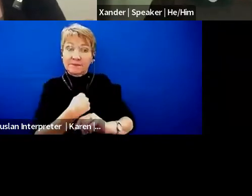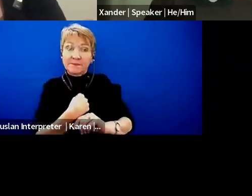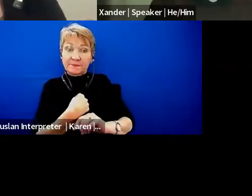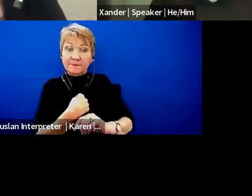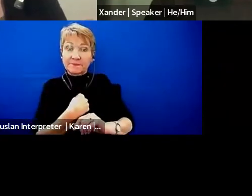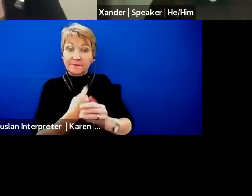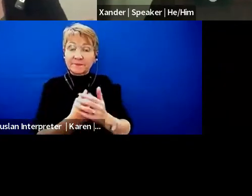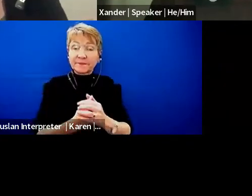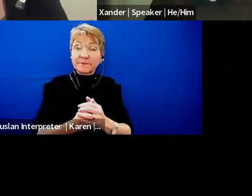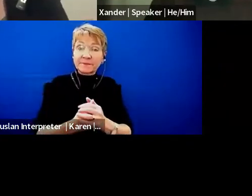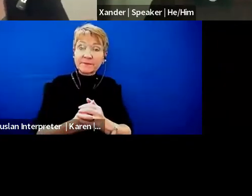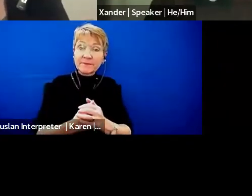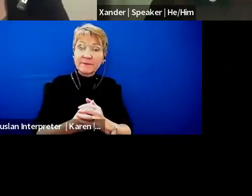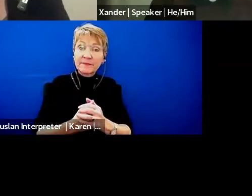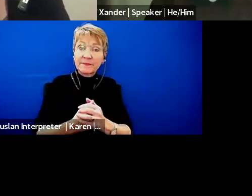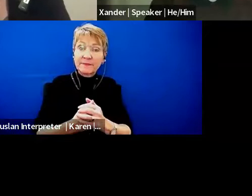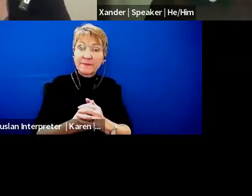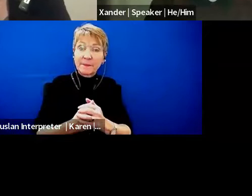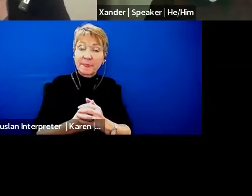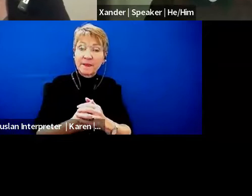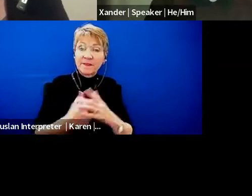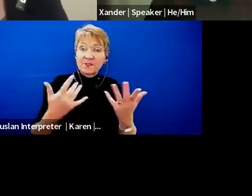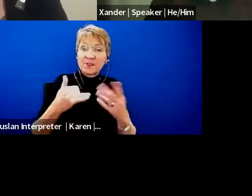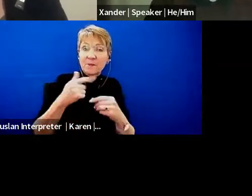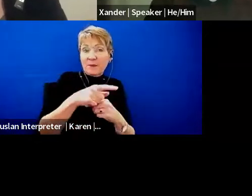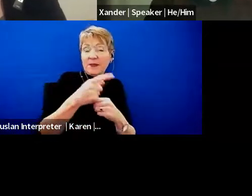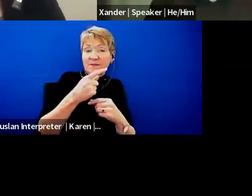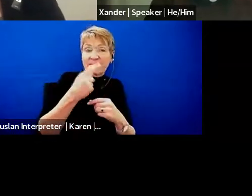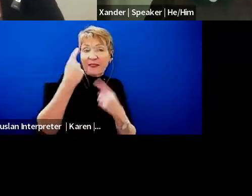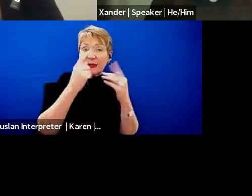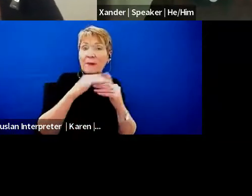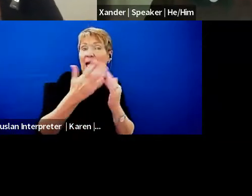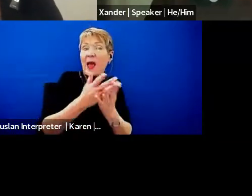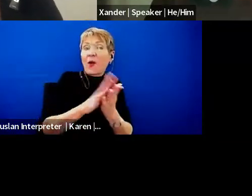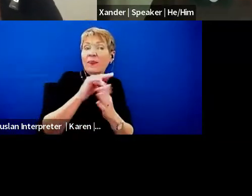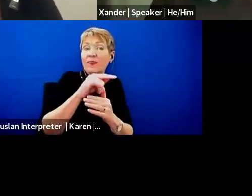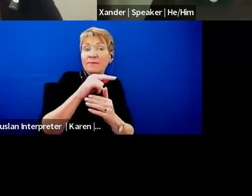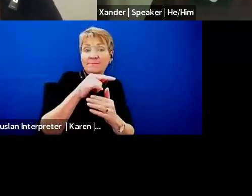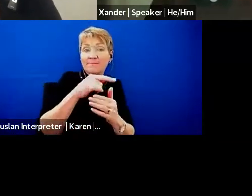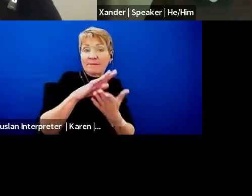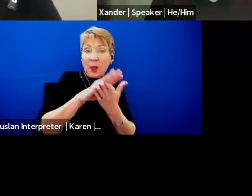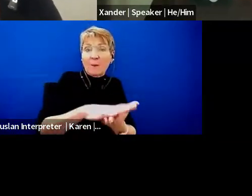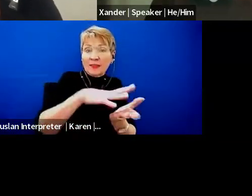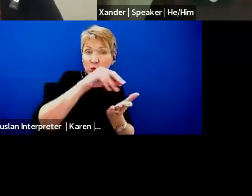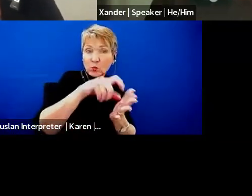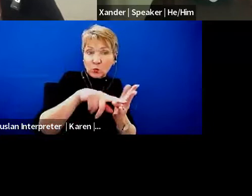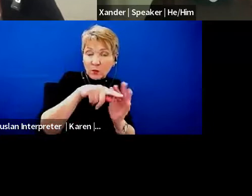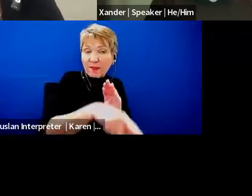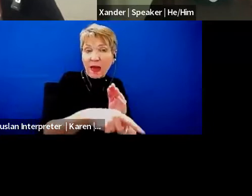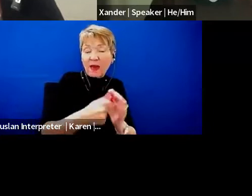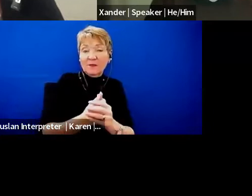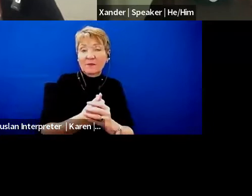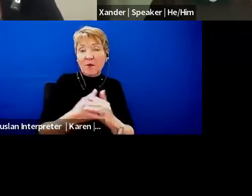oh, how can I help my student do this? Or how can I do this?